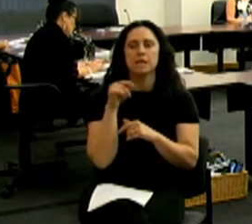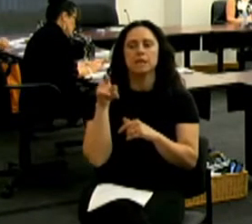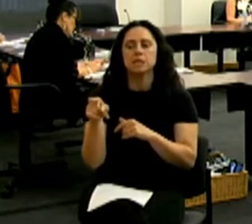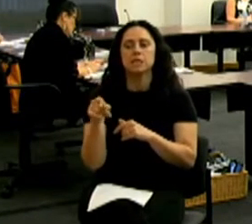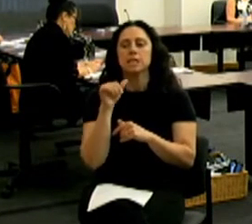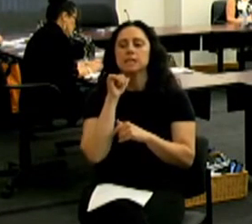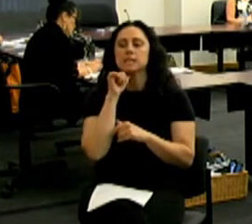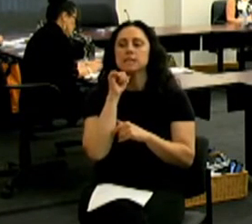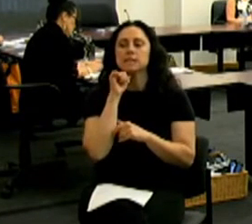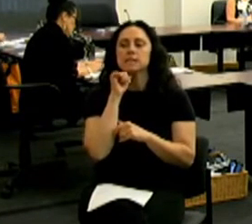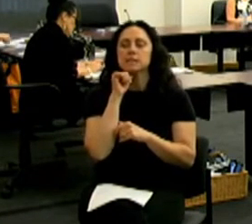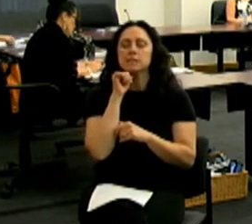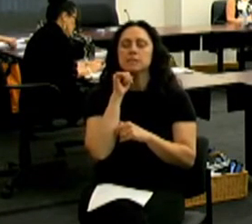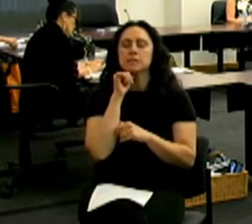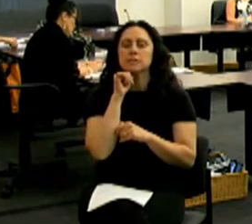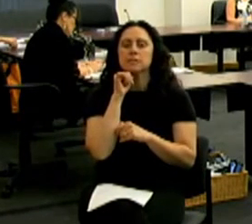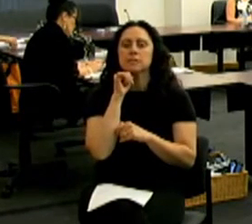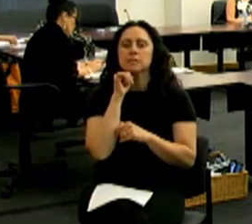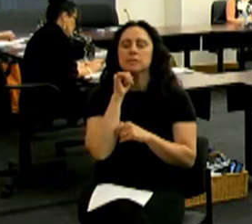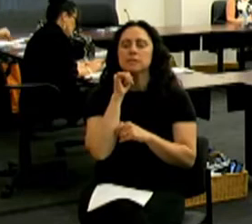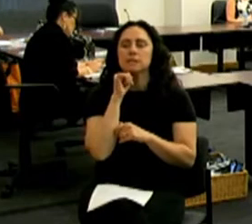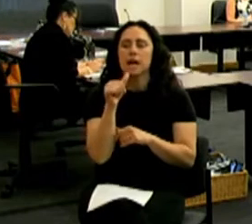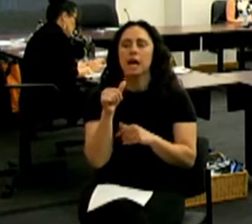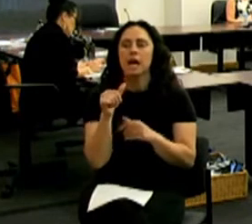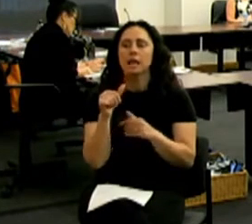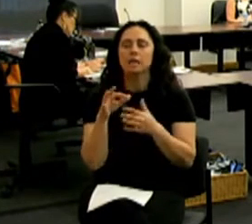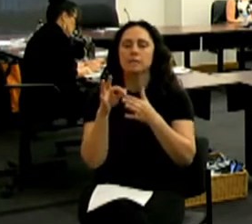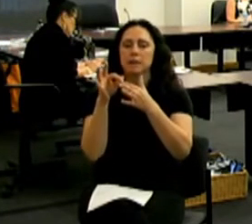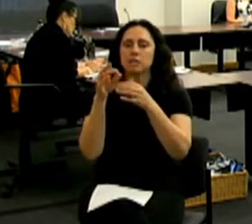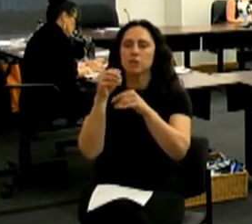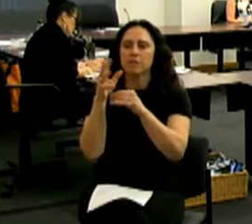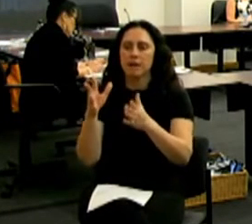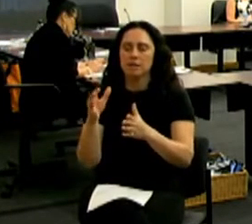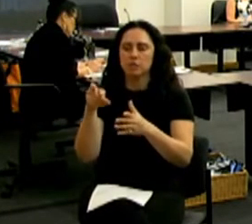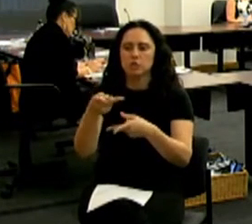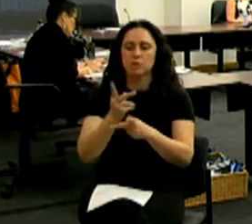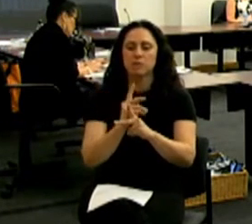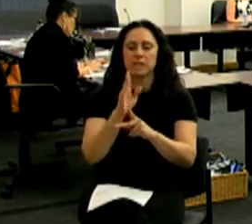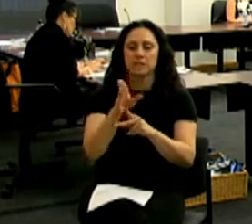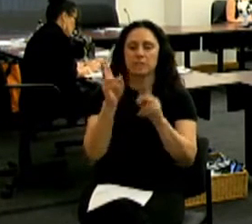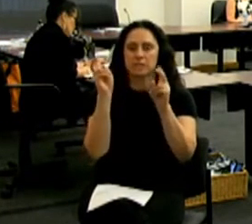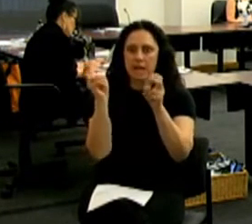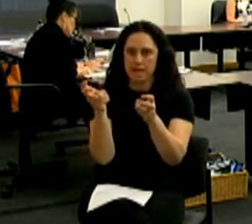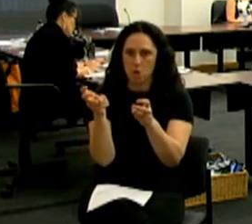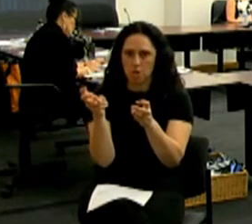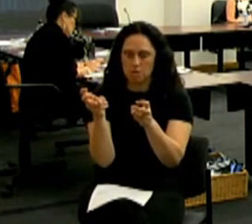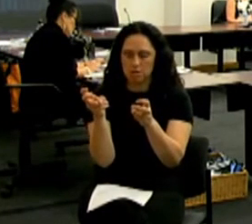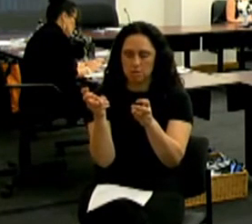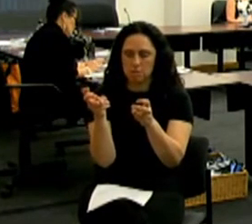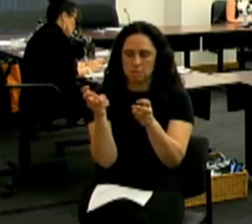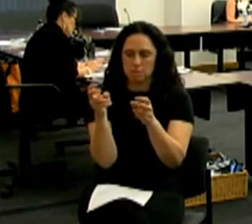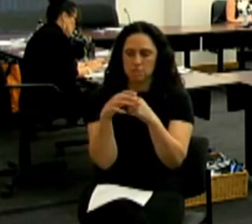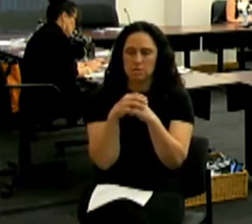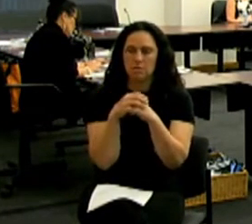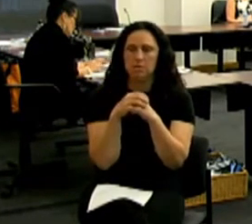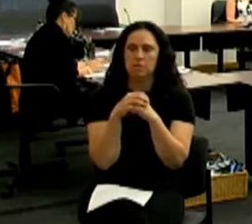She is not a special advisor. She retains her title